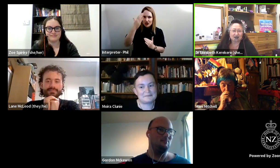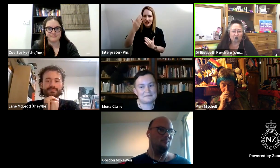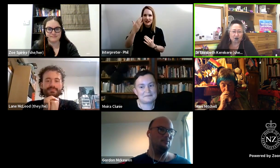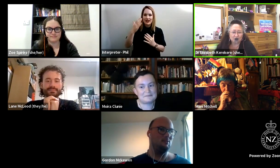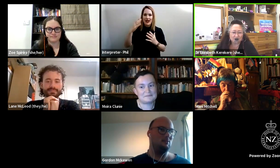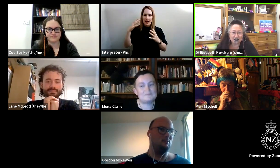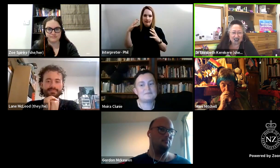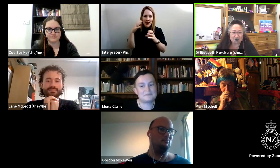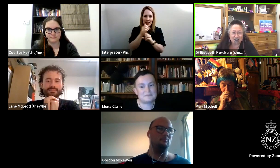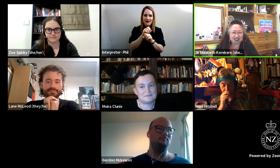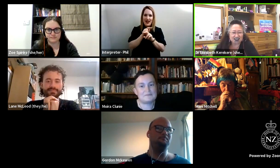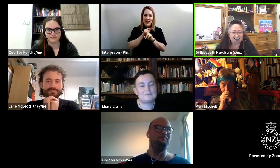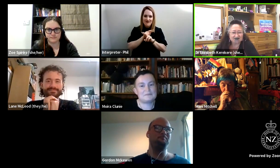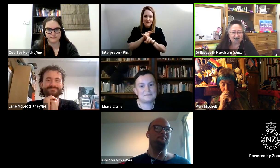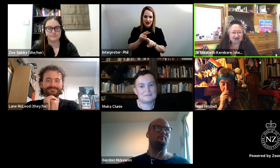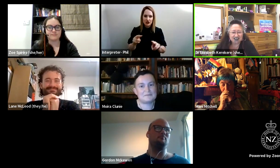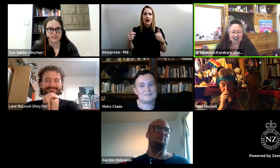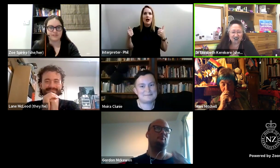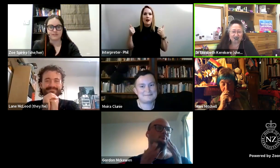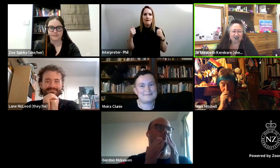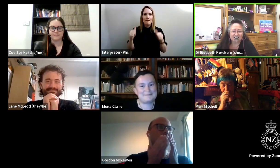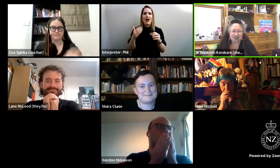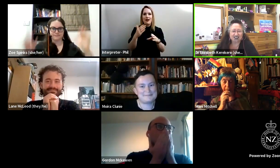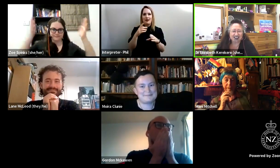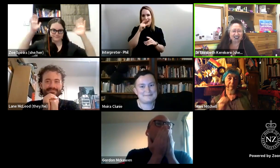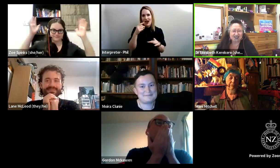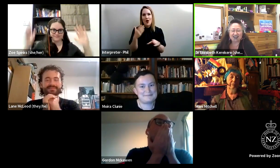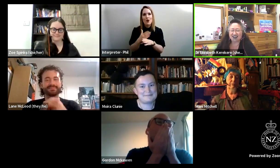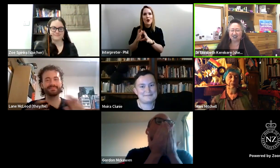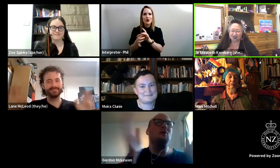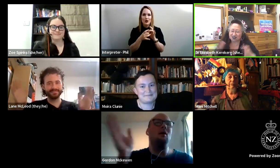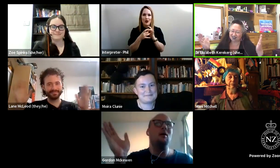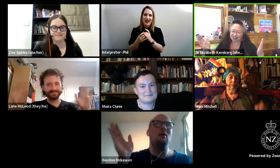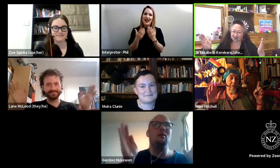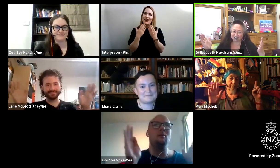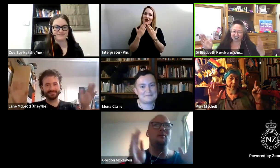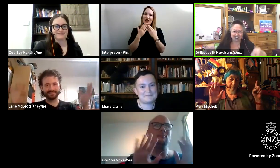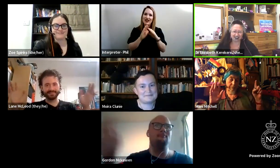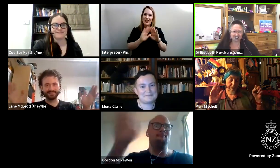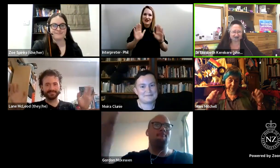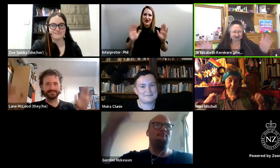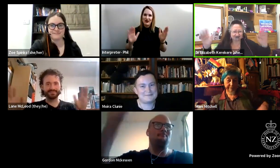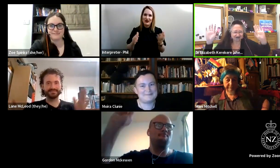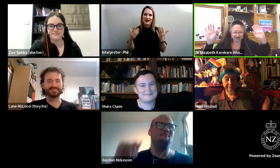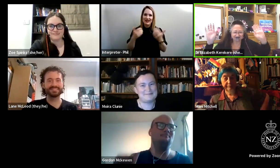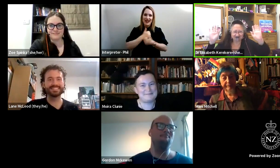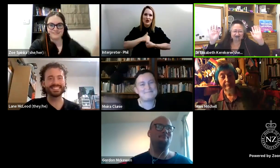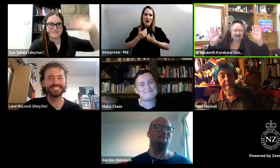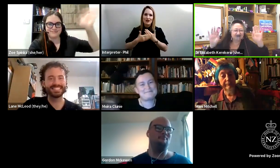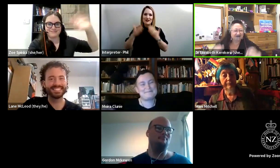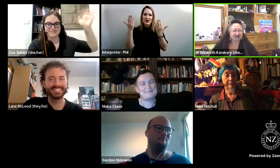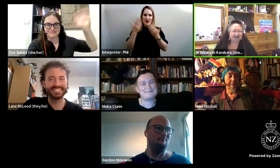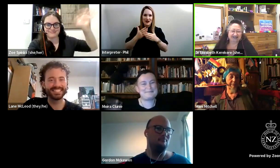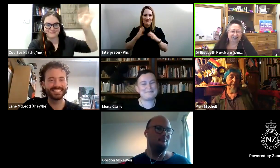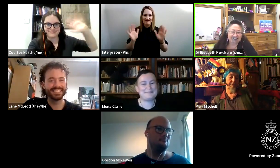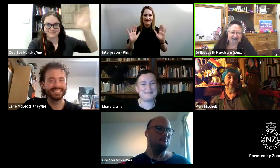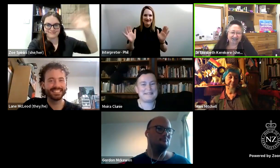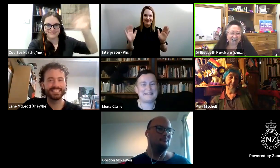vision, we will get the work done. Kia ora koutou, thank you. Enjoy the rest of your night.